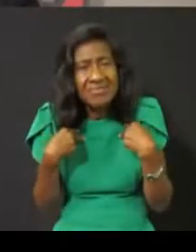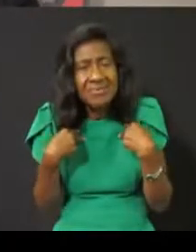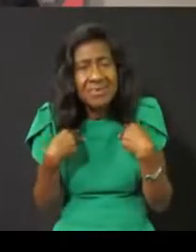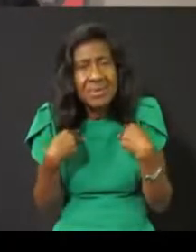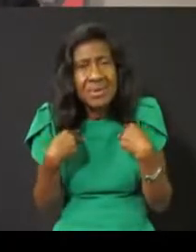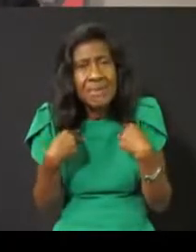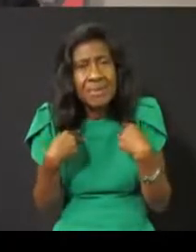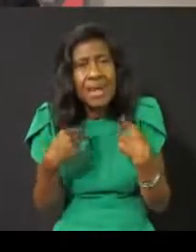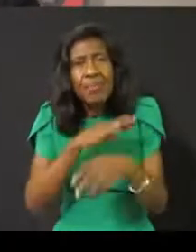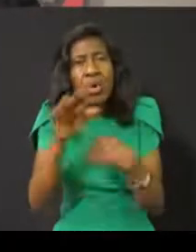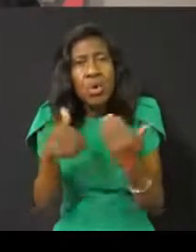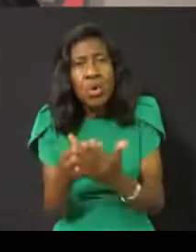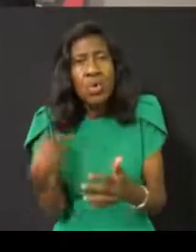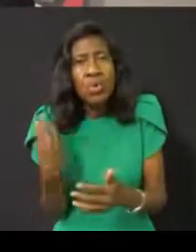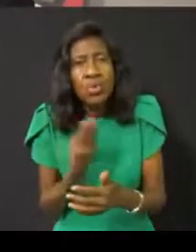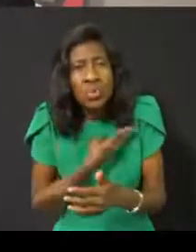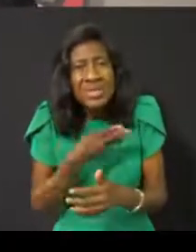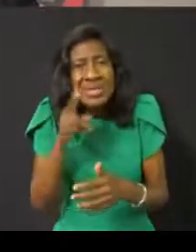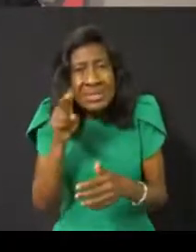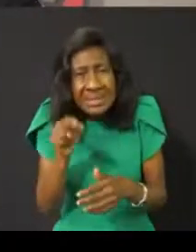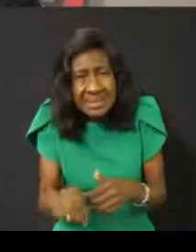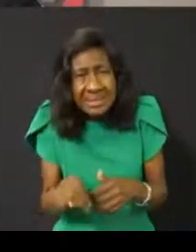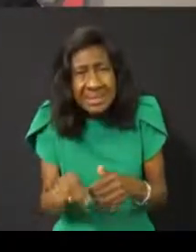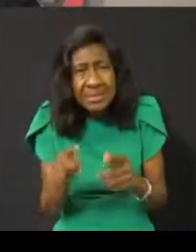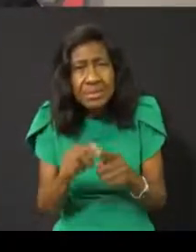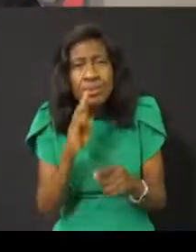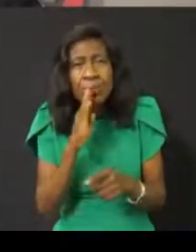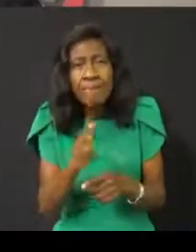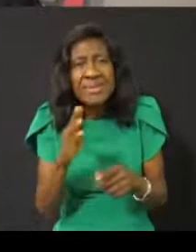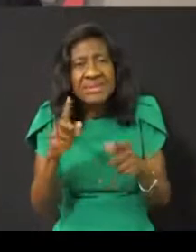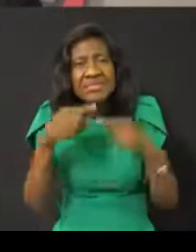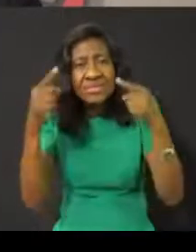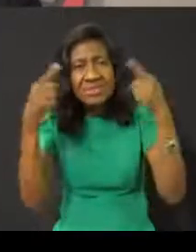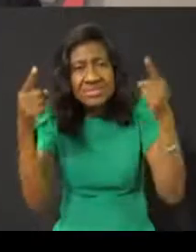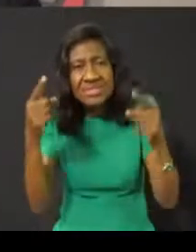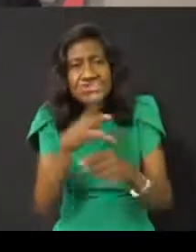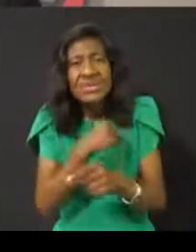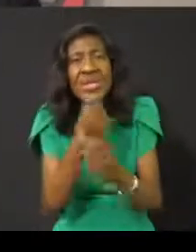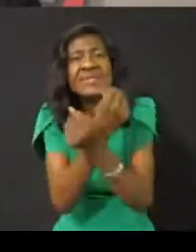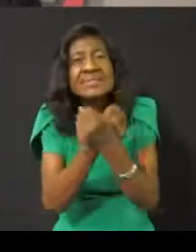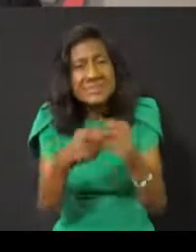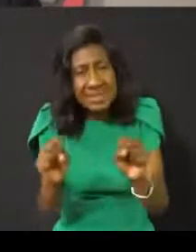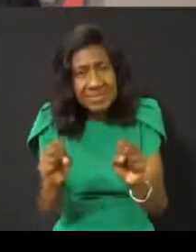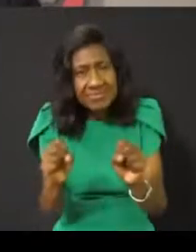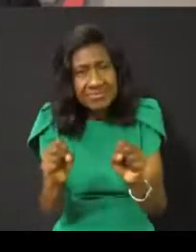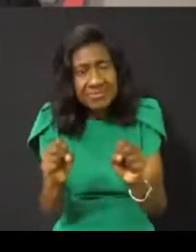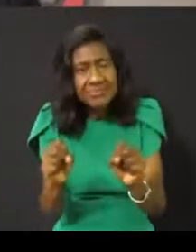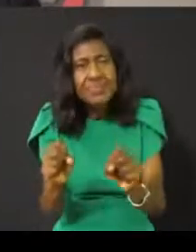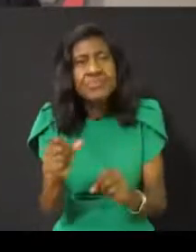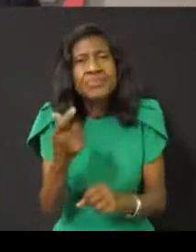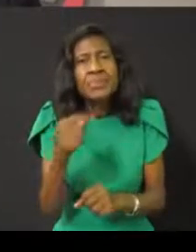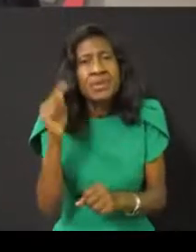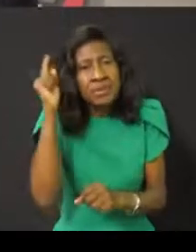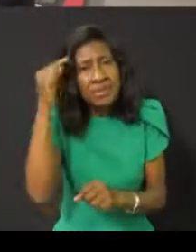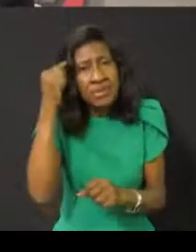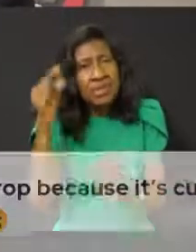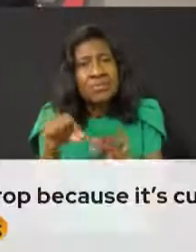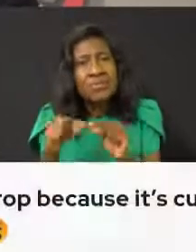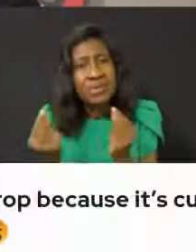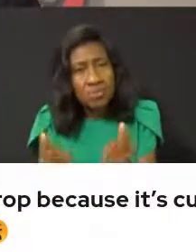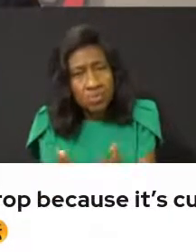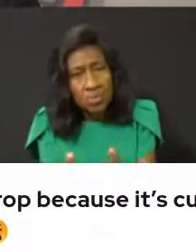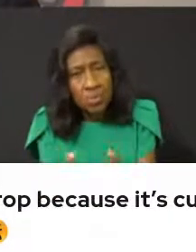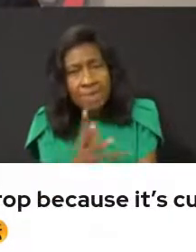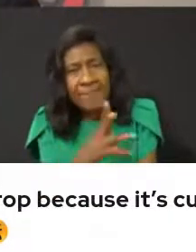the greatest degree of success and safety. My elected government colleagues and I, along with